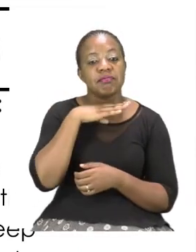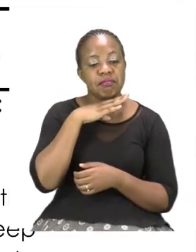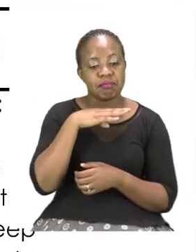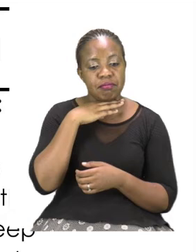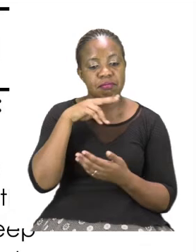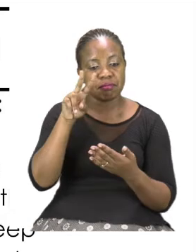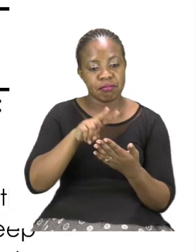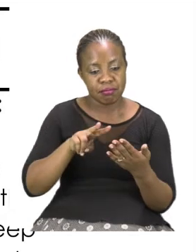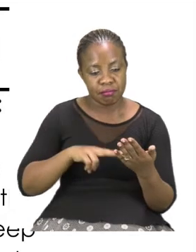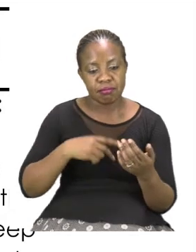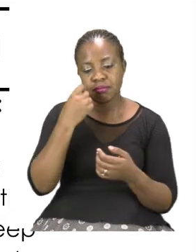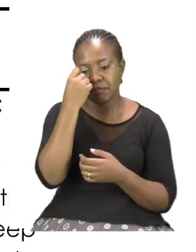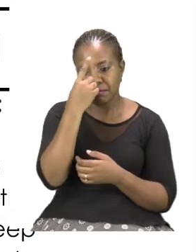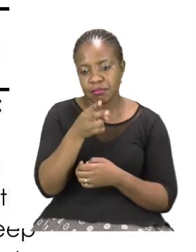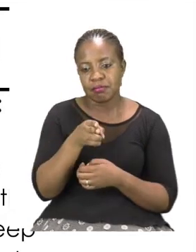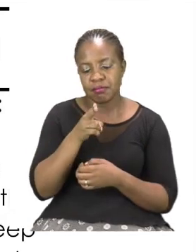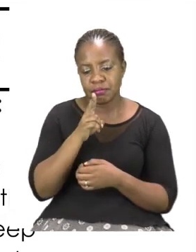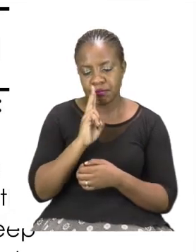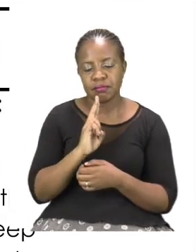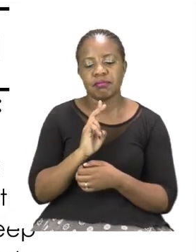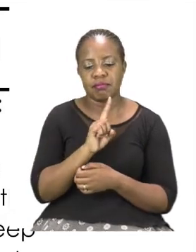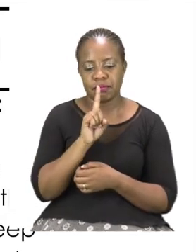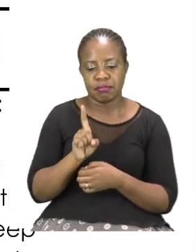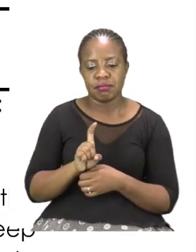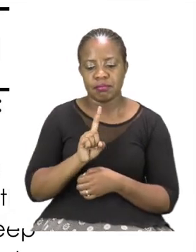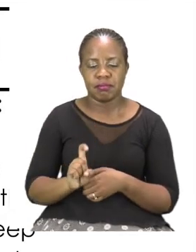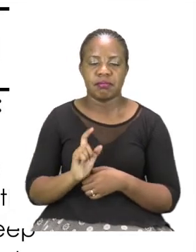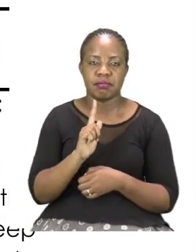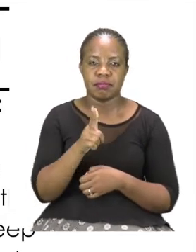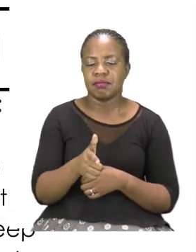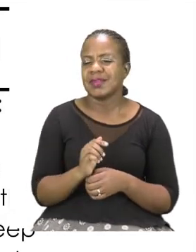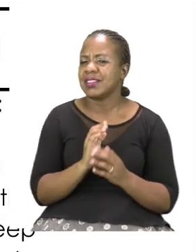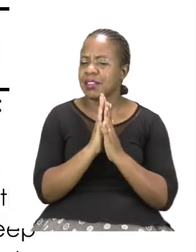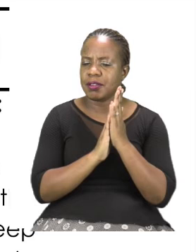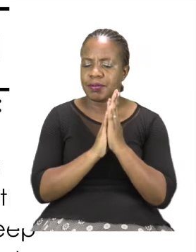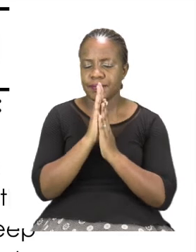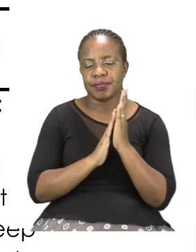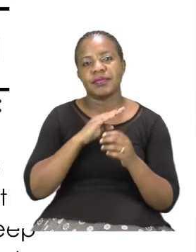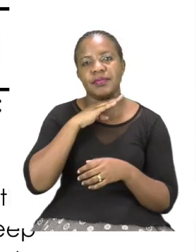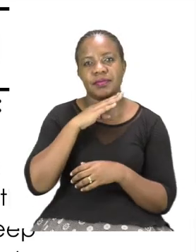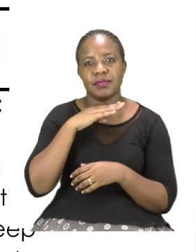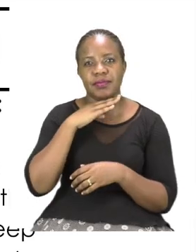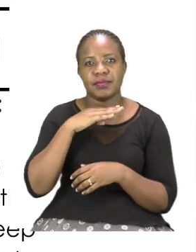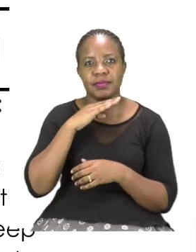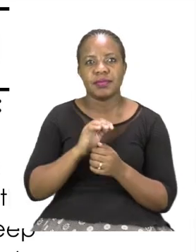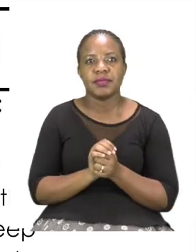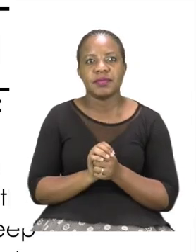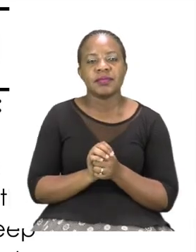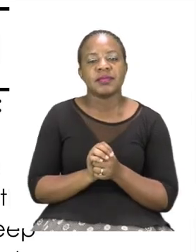comprehension, and this comprehension is very interesting. We are going to read our comprehension the first